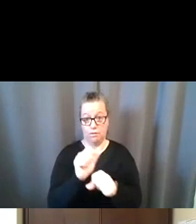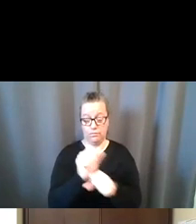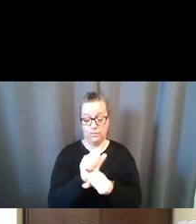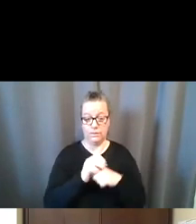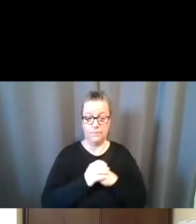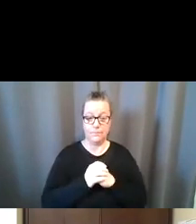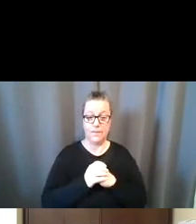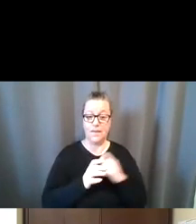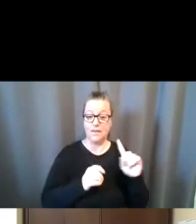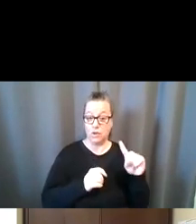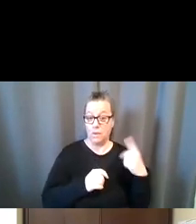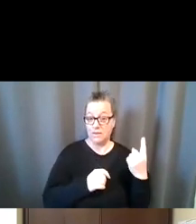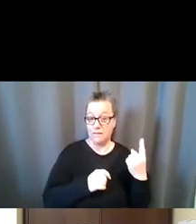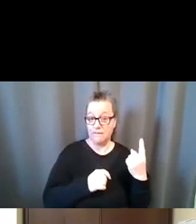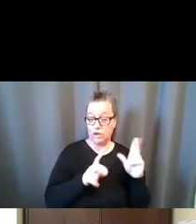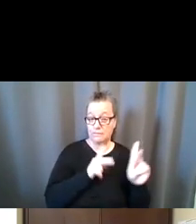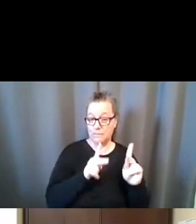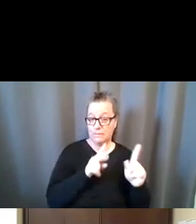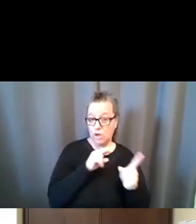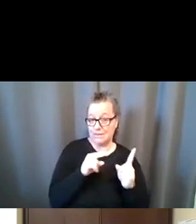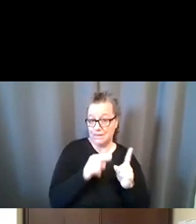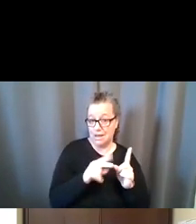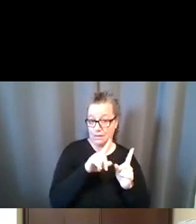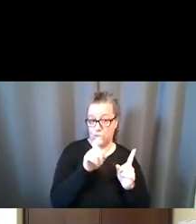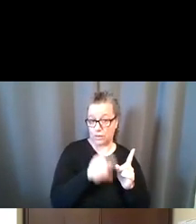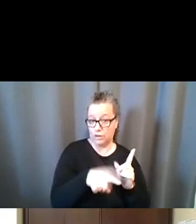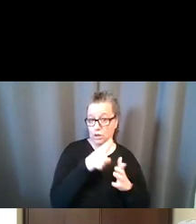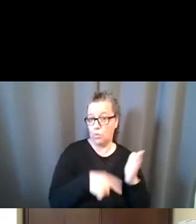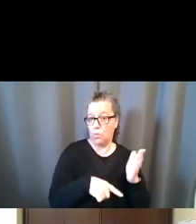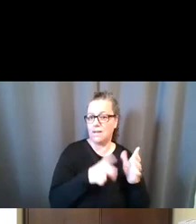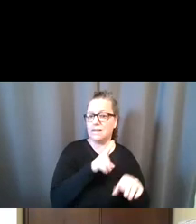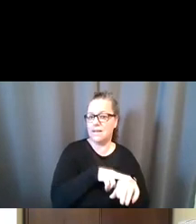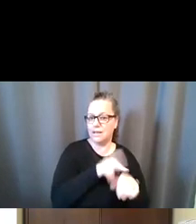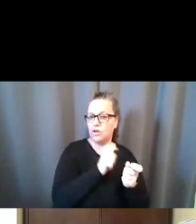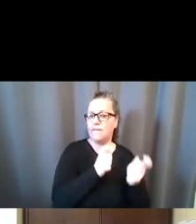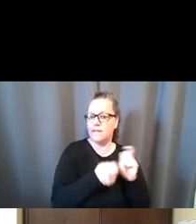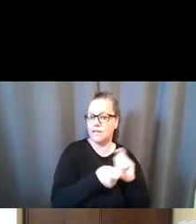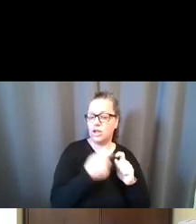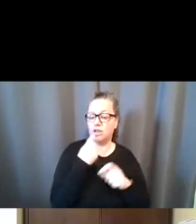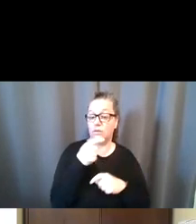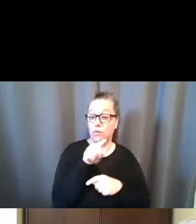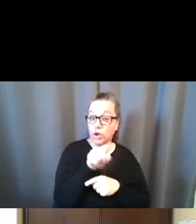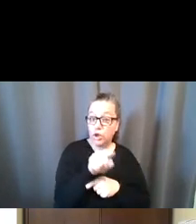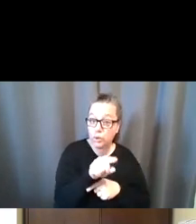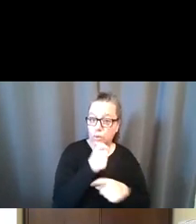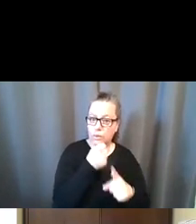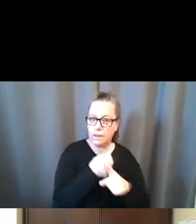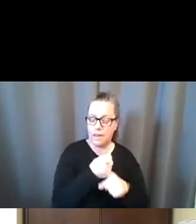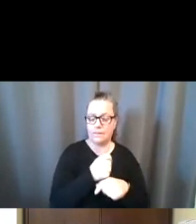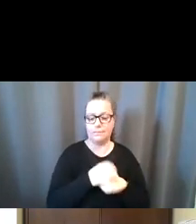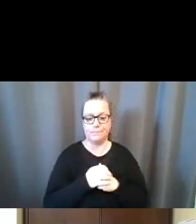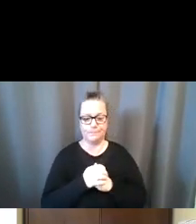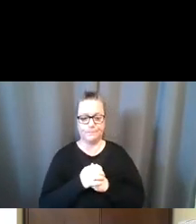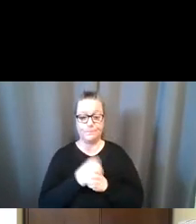So that was our first people side question, was what does the nature of the change for you impacted employee?